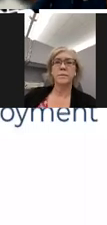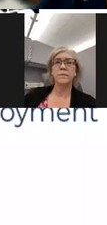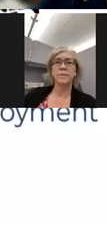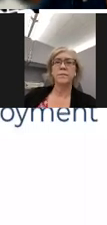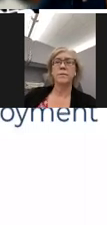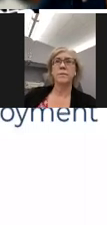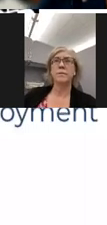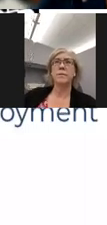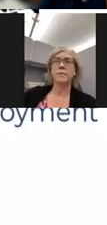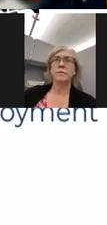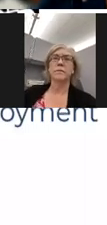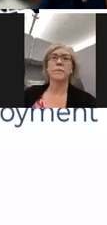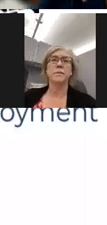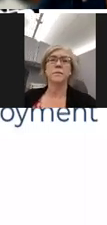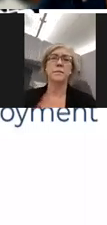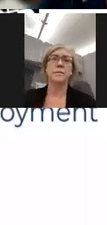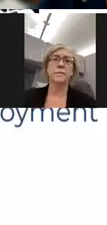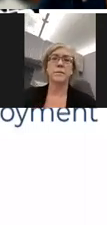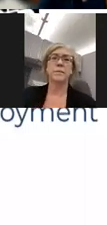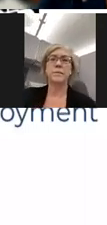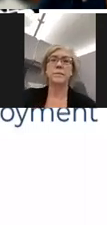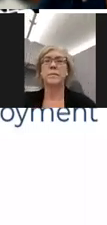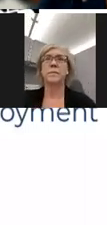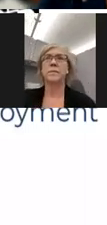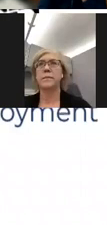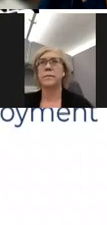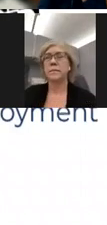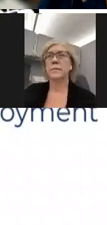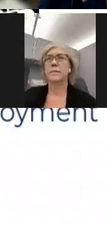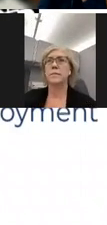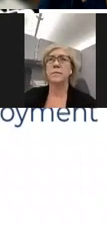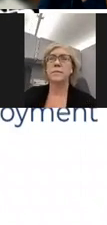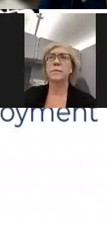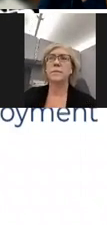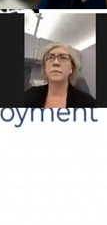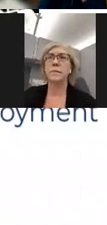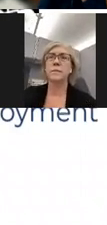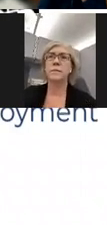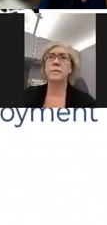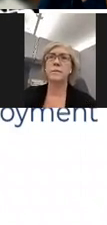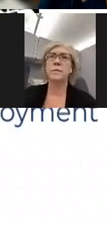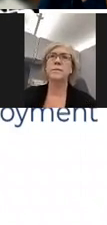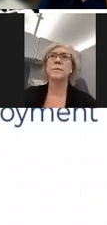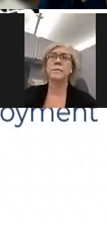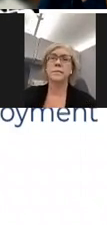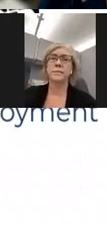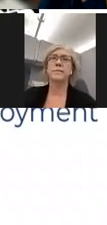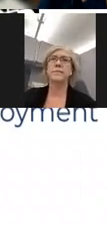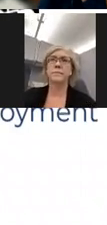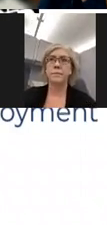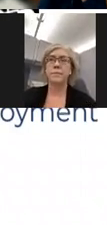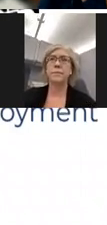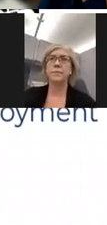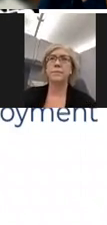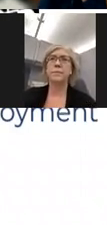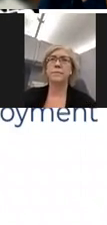we try to prepare those individuals for either is the training program they're interested in the right fit? Are they going to be able to complete that? Do they